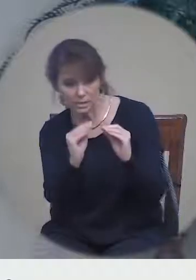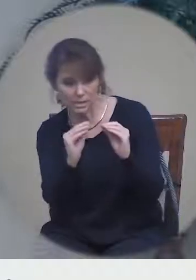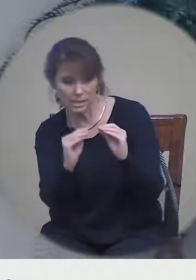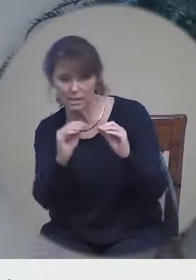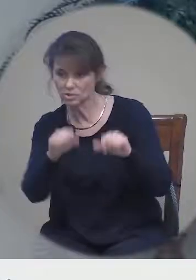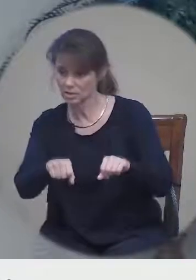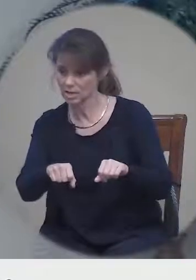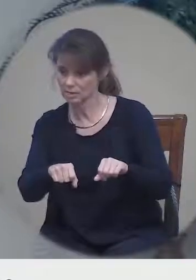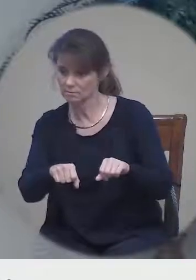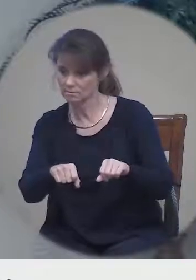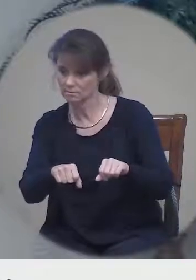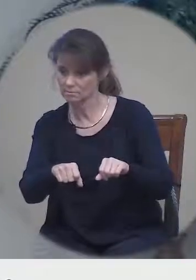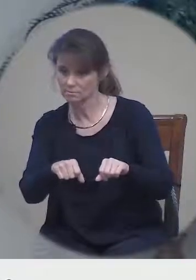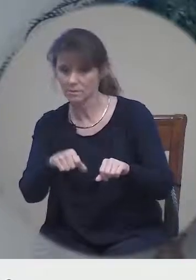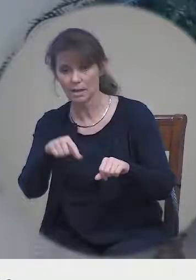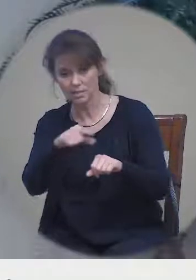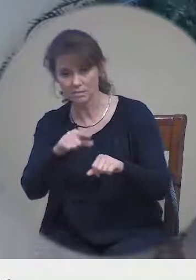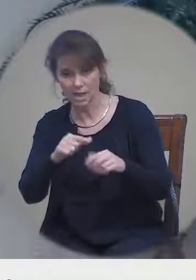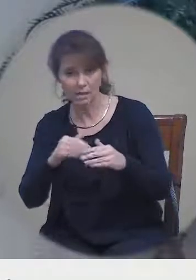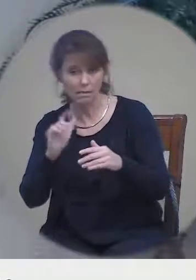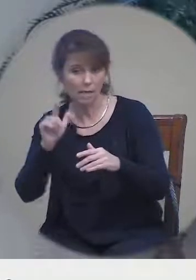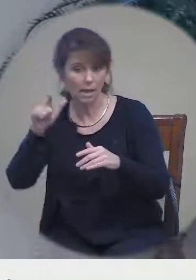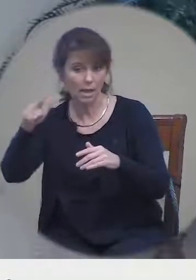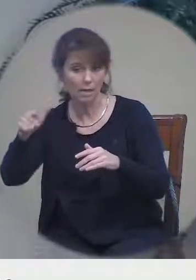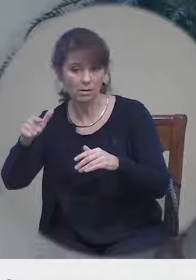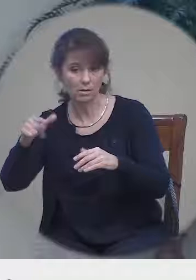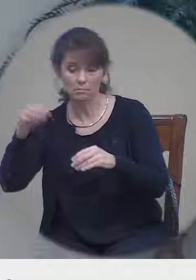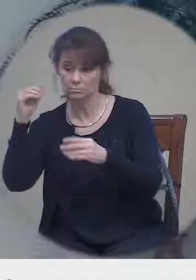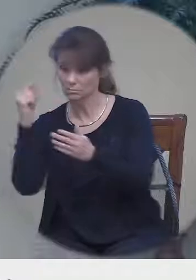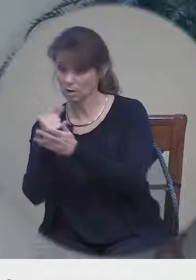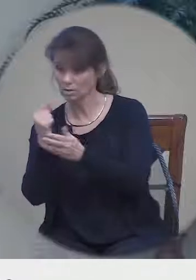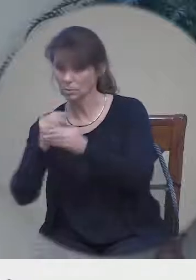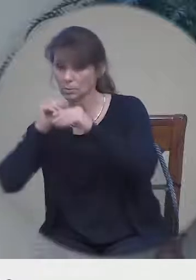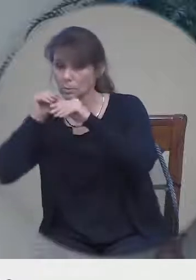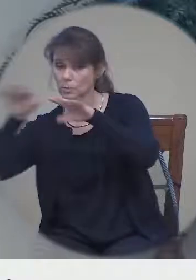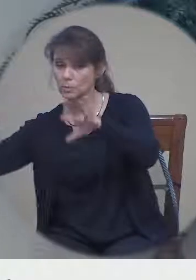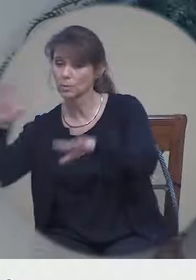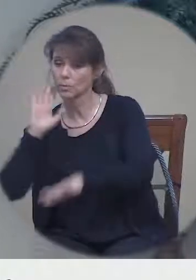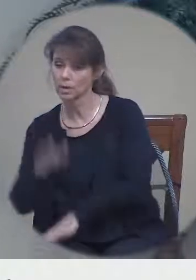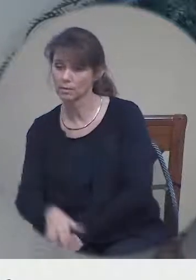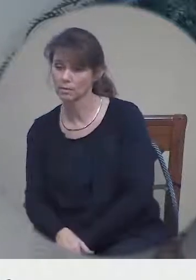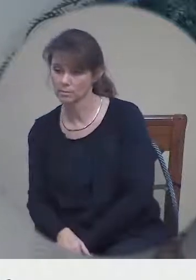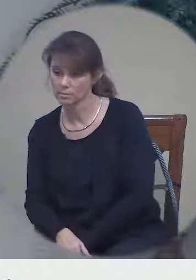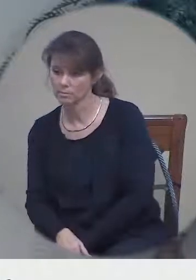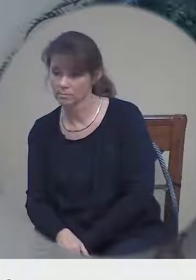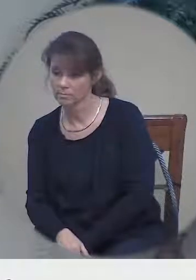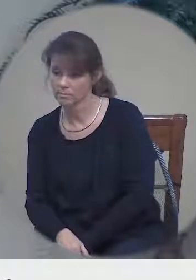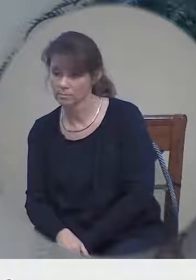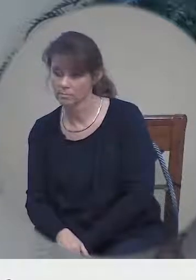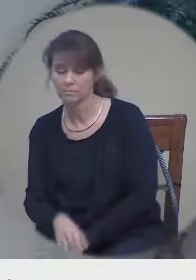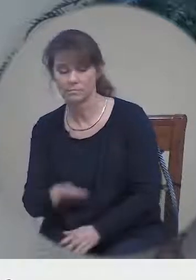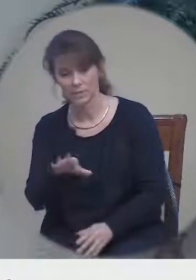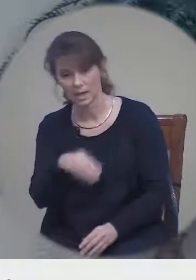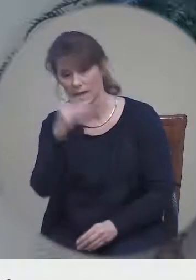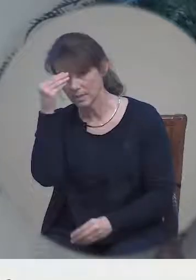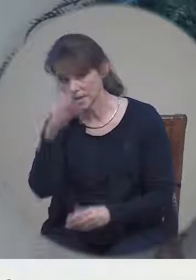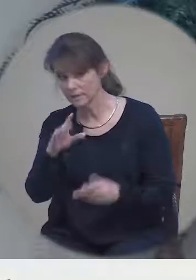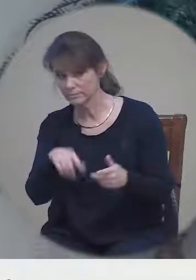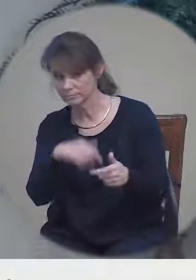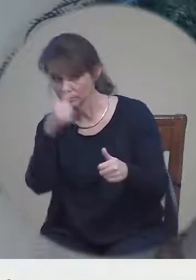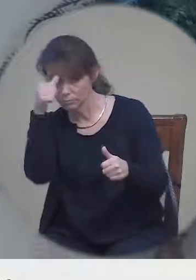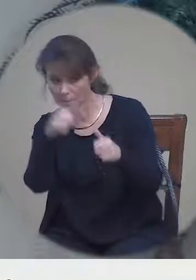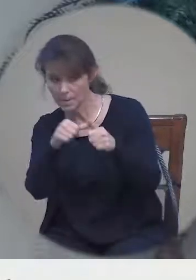the body also. That's obvious. Then he says, marriage is honorable and all, and the